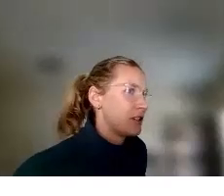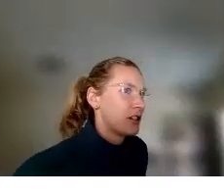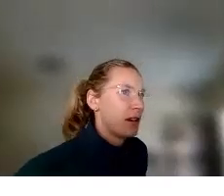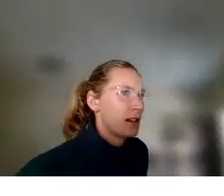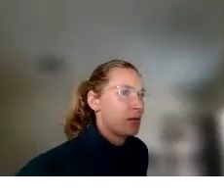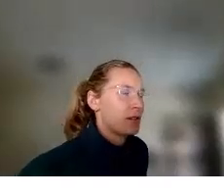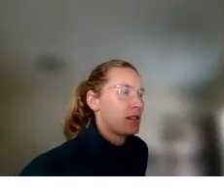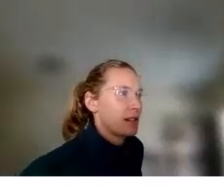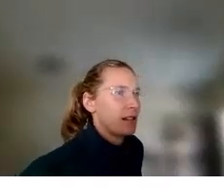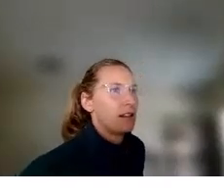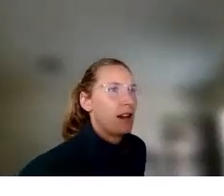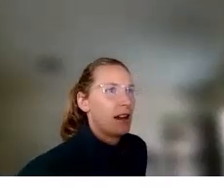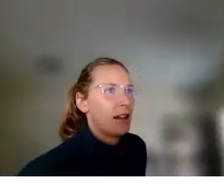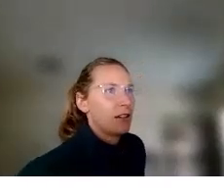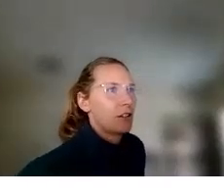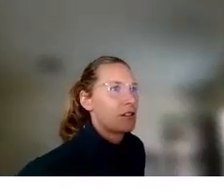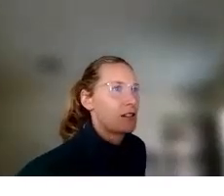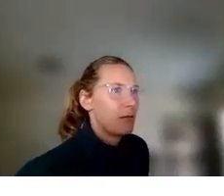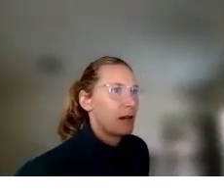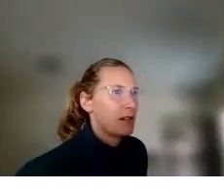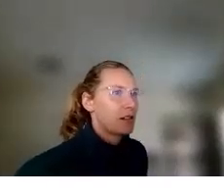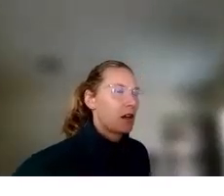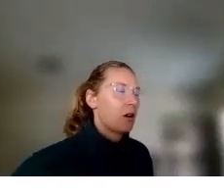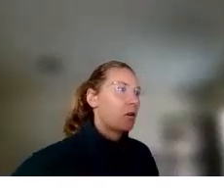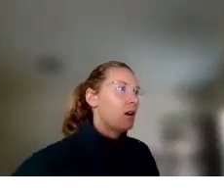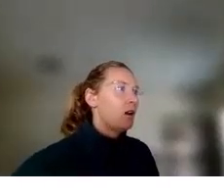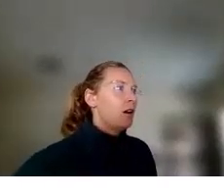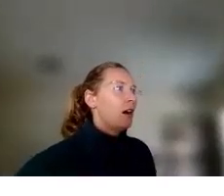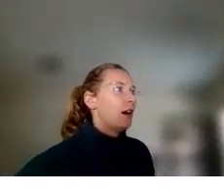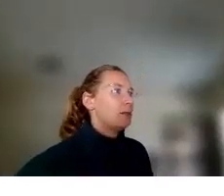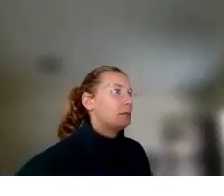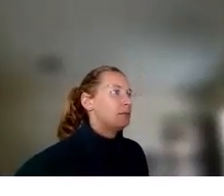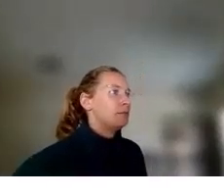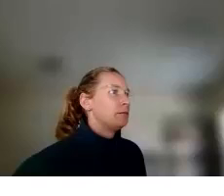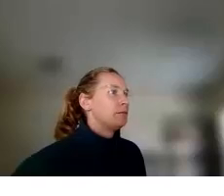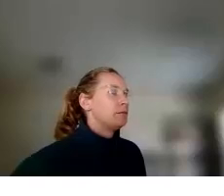replacing CHCBS with CLLI in your statement. So